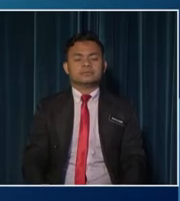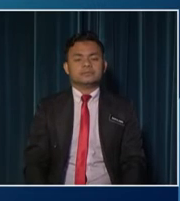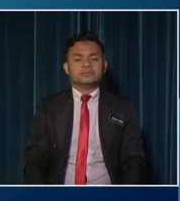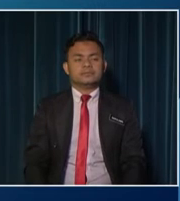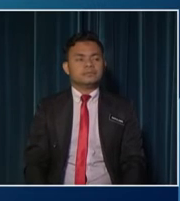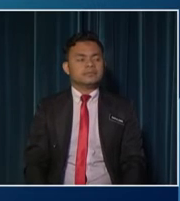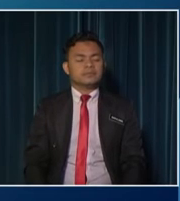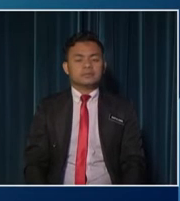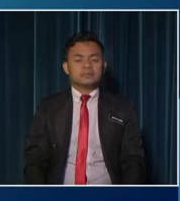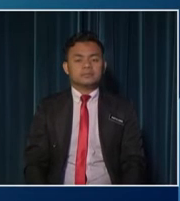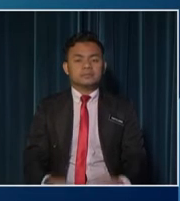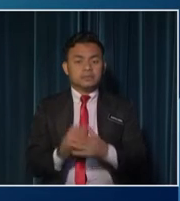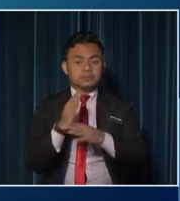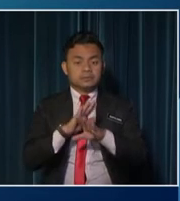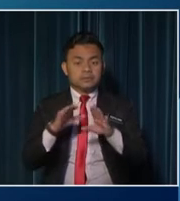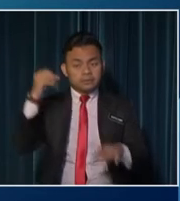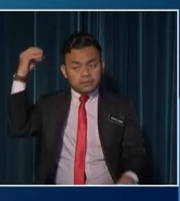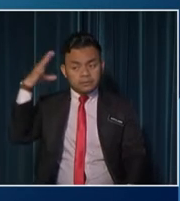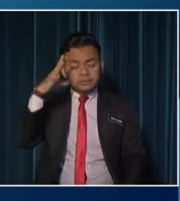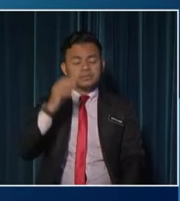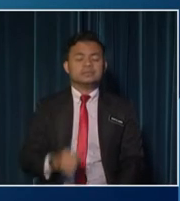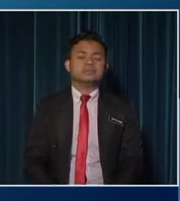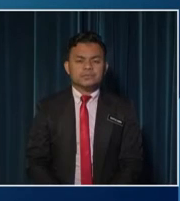not light up.